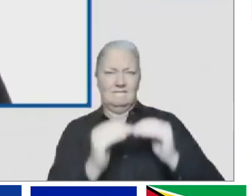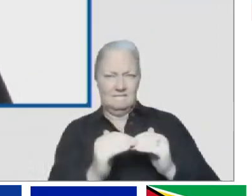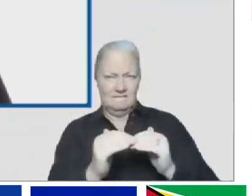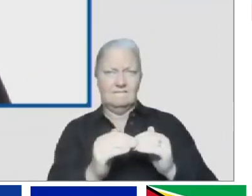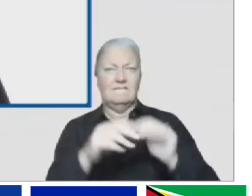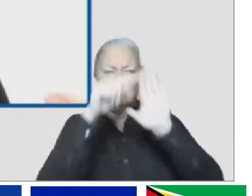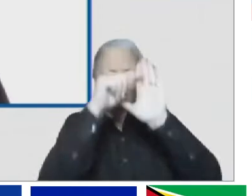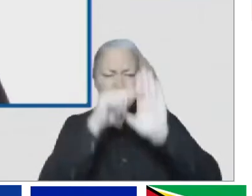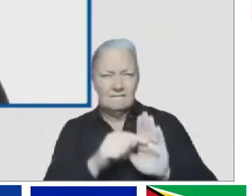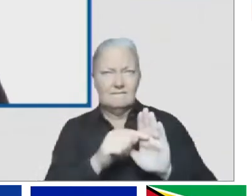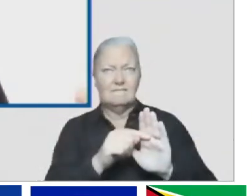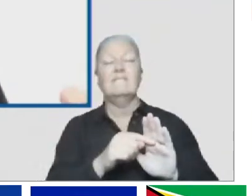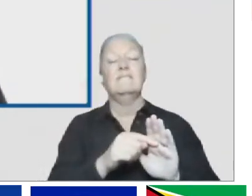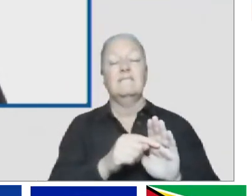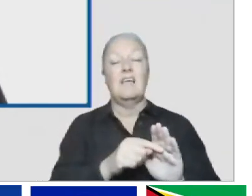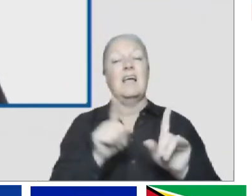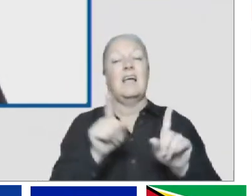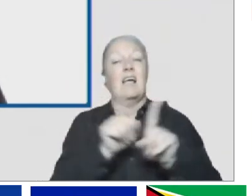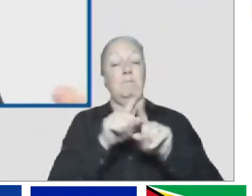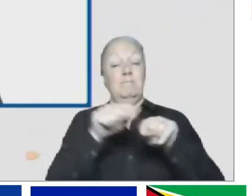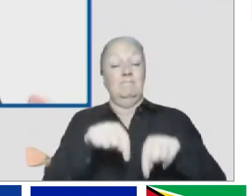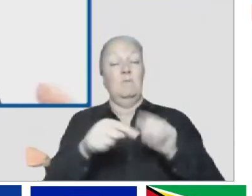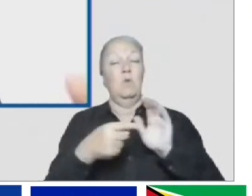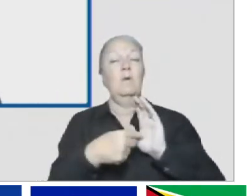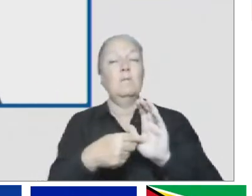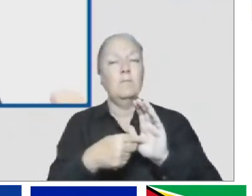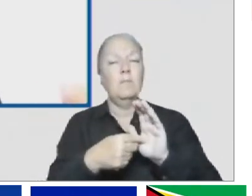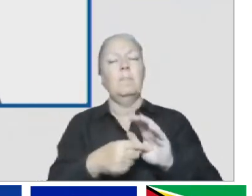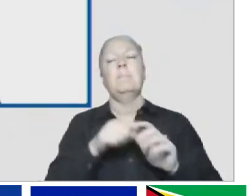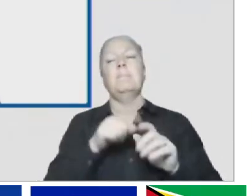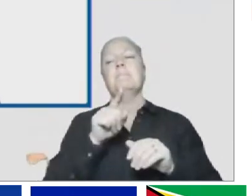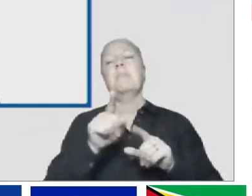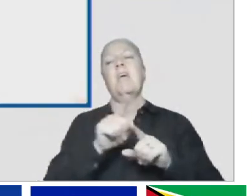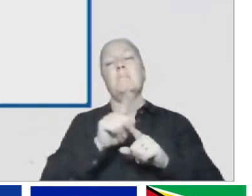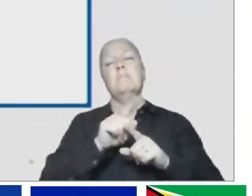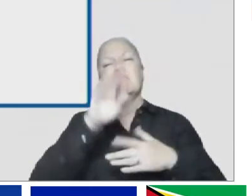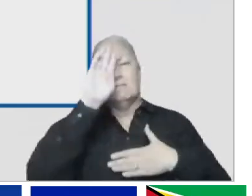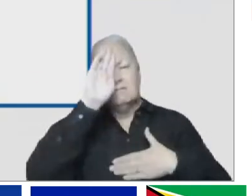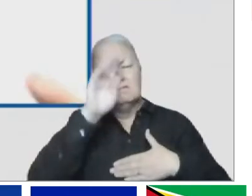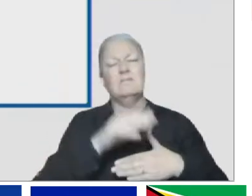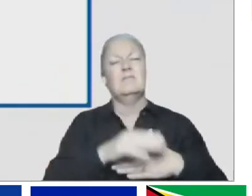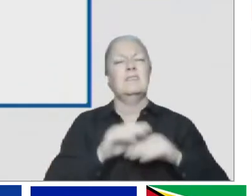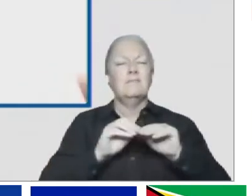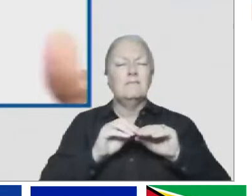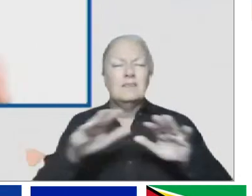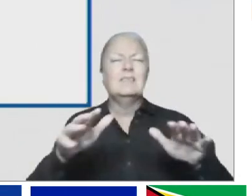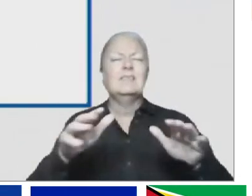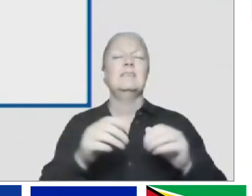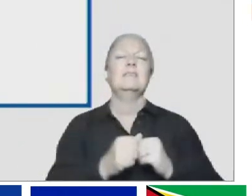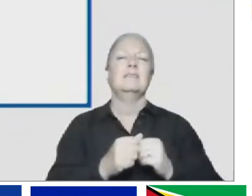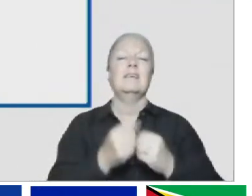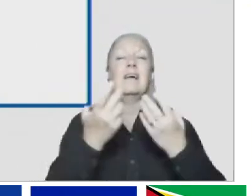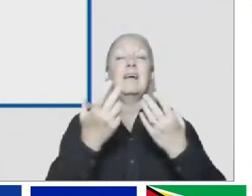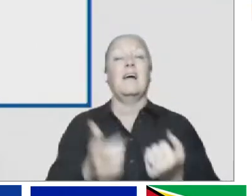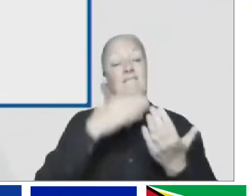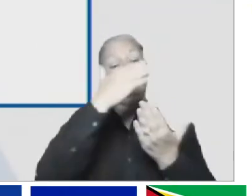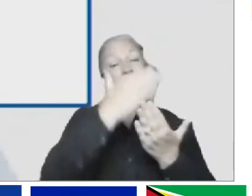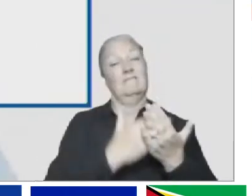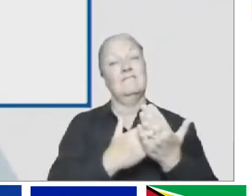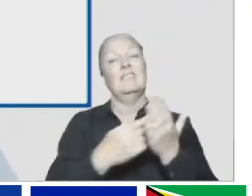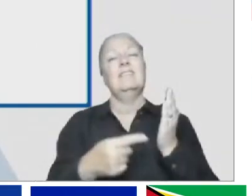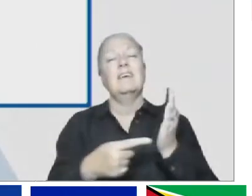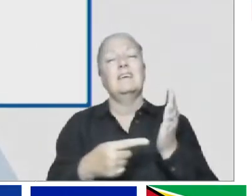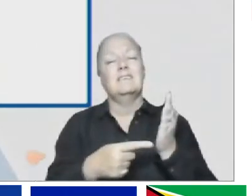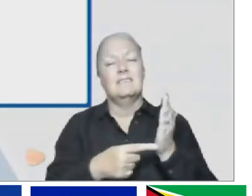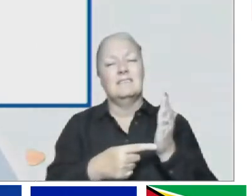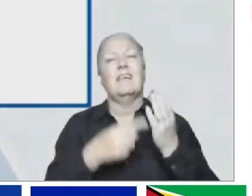COVID-19 infections and where persons were located, etc. It's an electronic database and provided real-time information. And finally, we